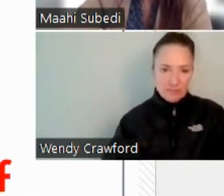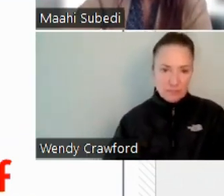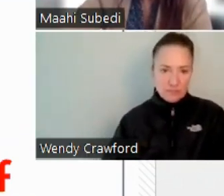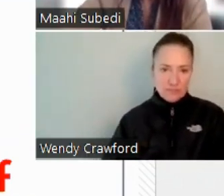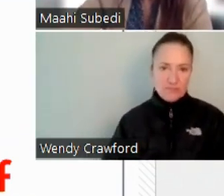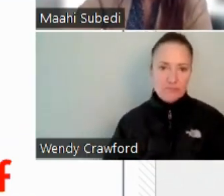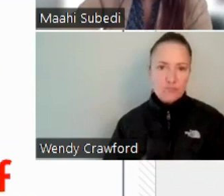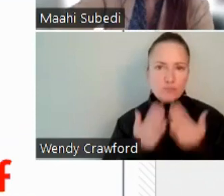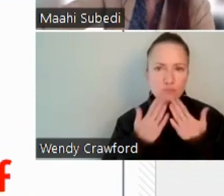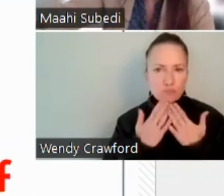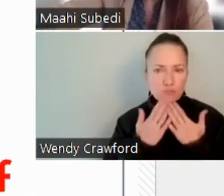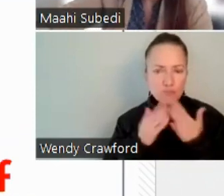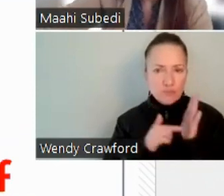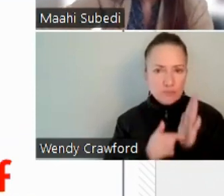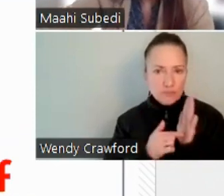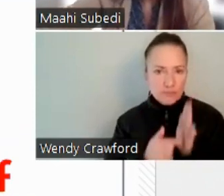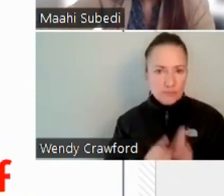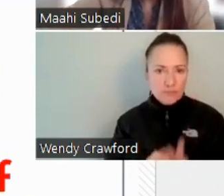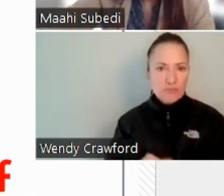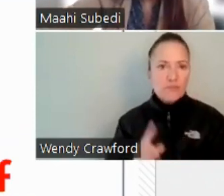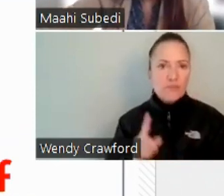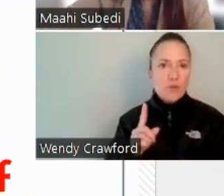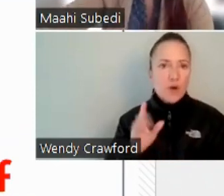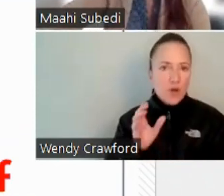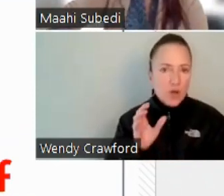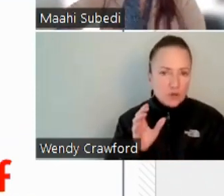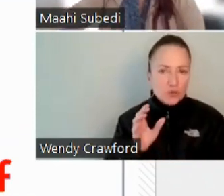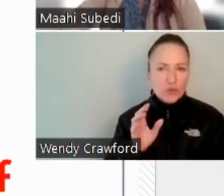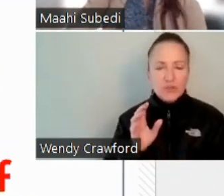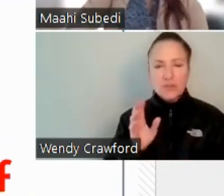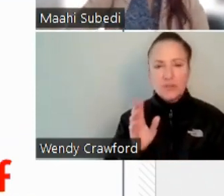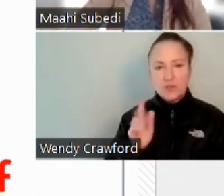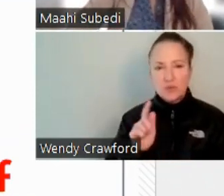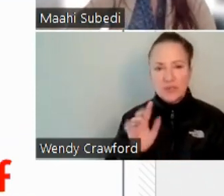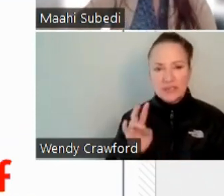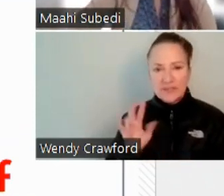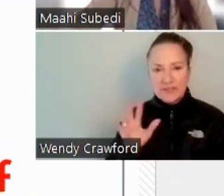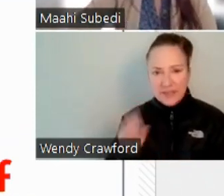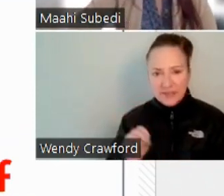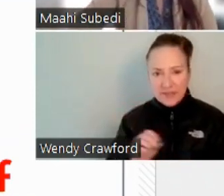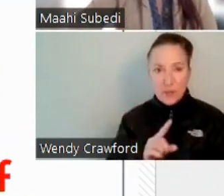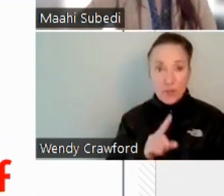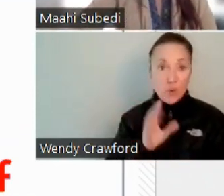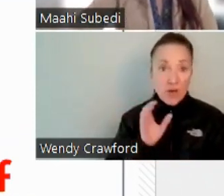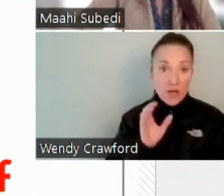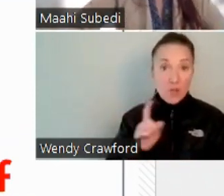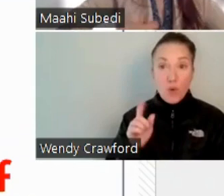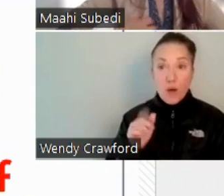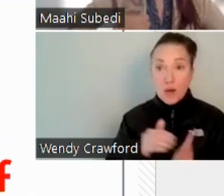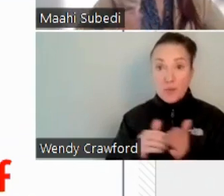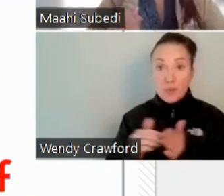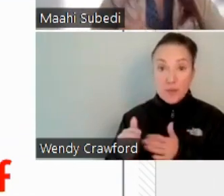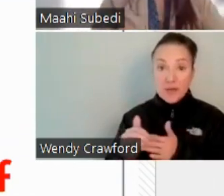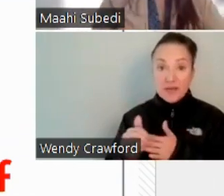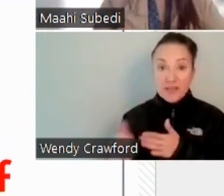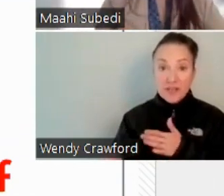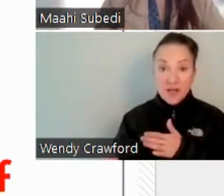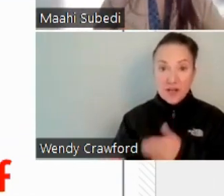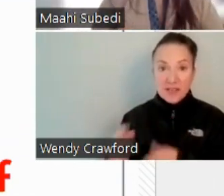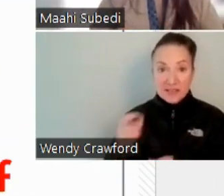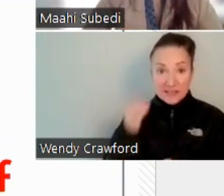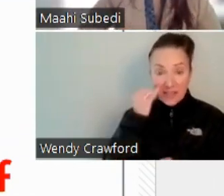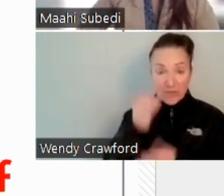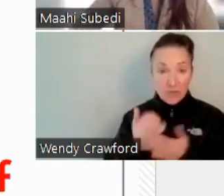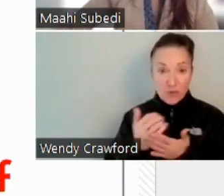a few more. 100 people, $10,000, 50 people, $2,750, 100 people, $1 million. I mean, if you raised $1